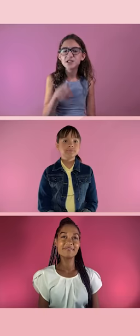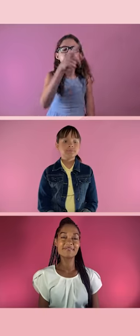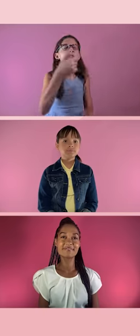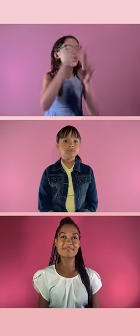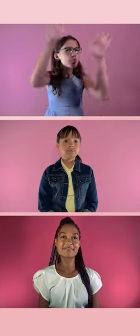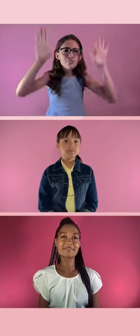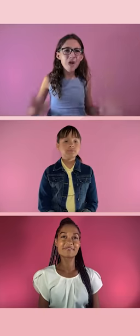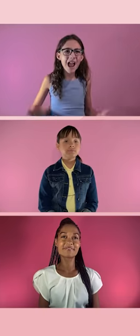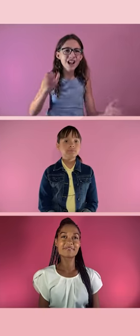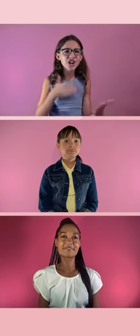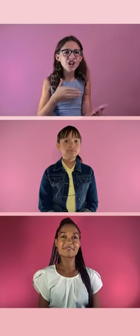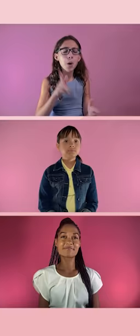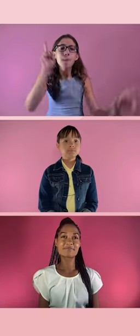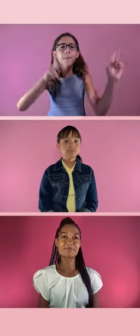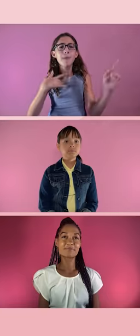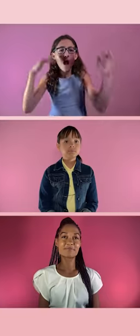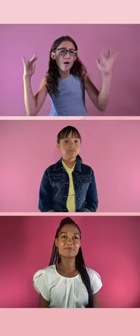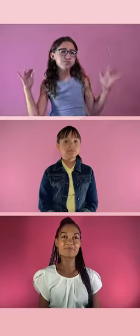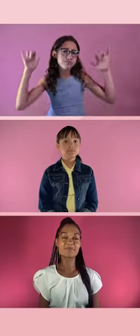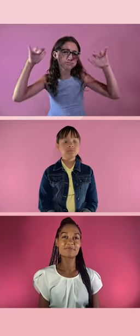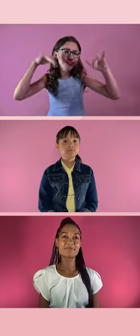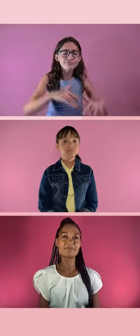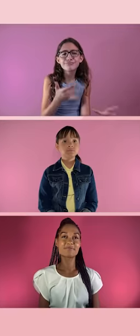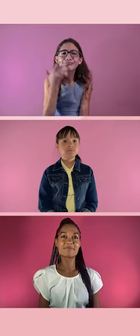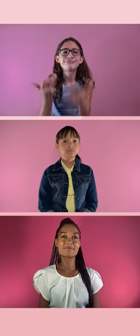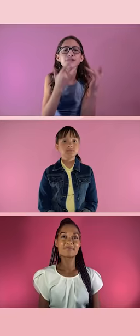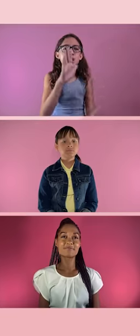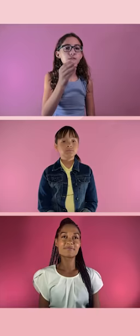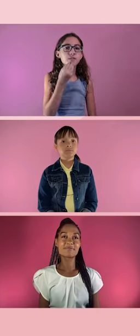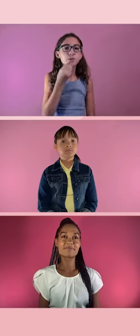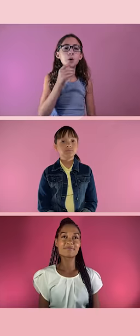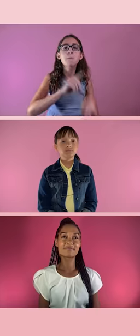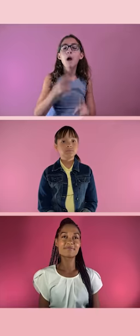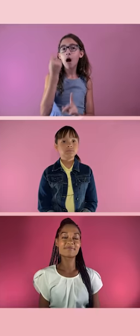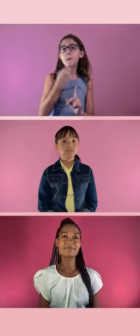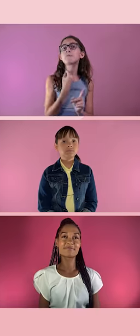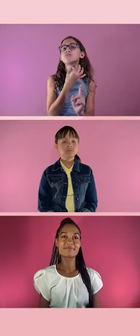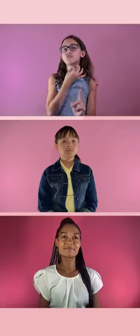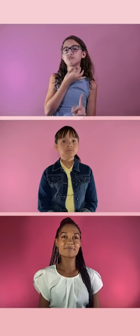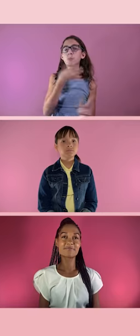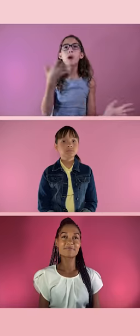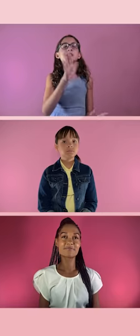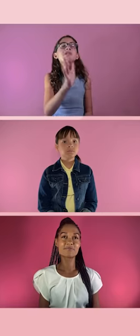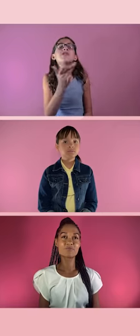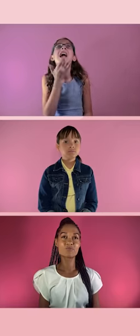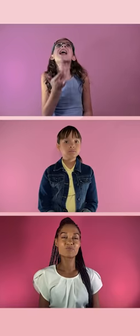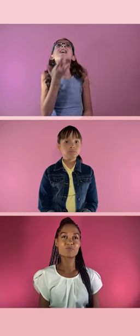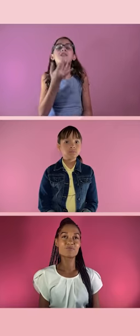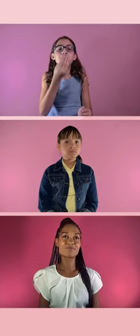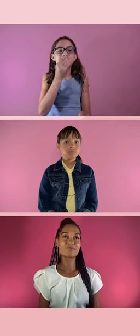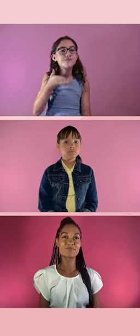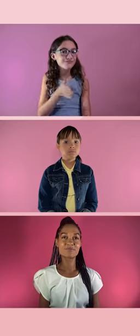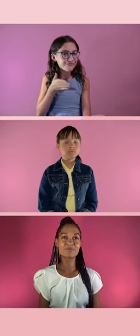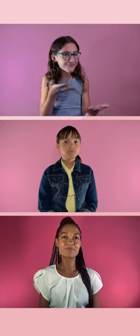question. You are such a great cook. People travel from all over the world to taste your food. But I'm